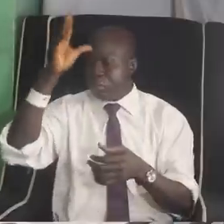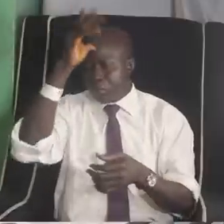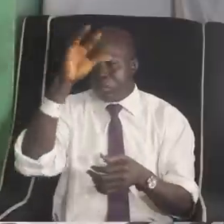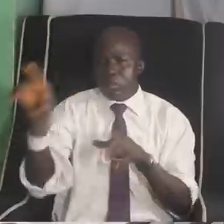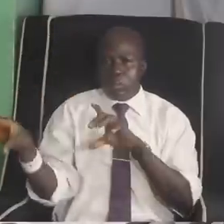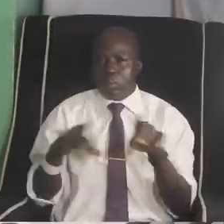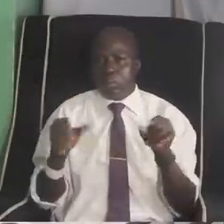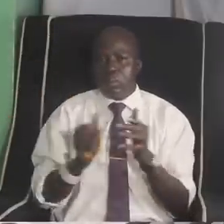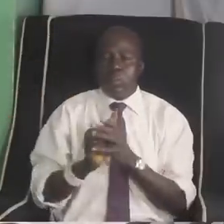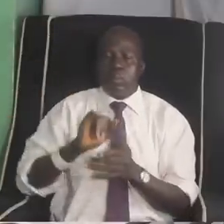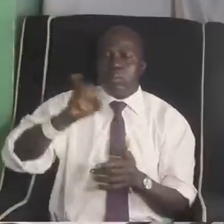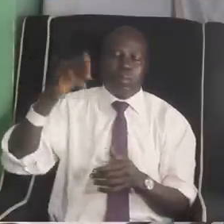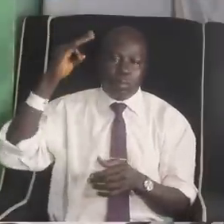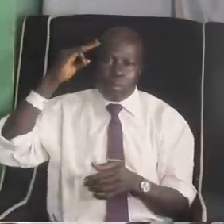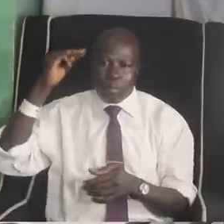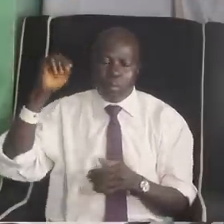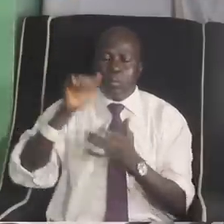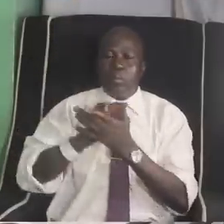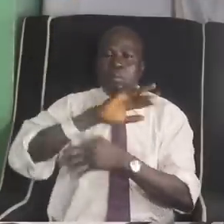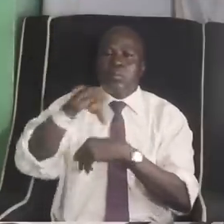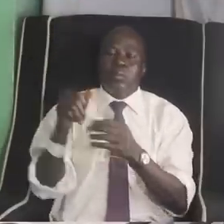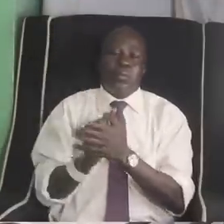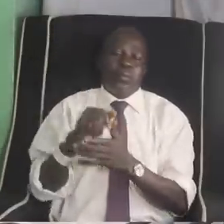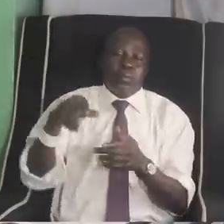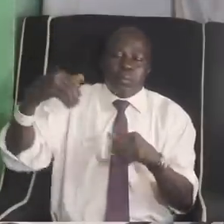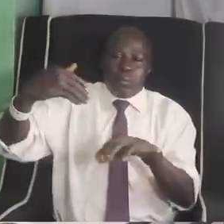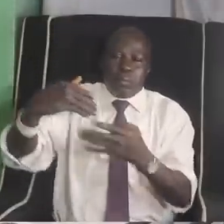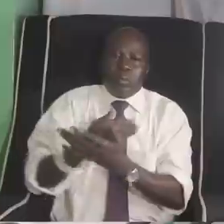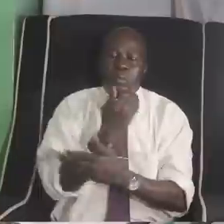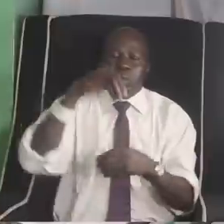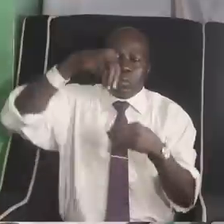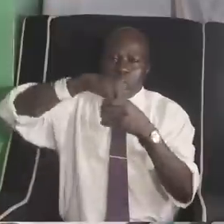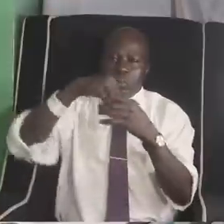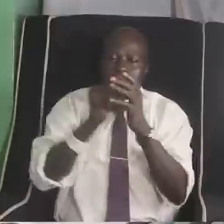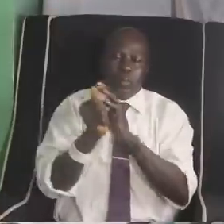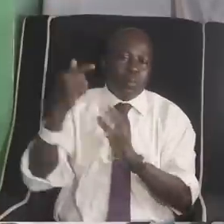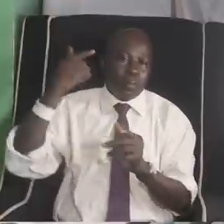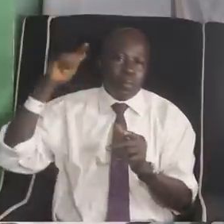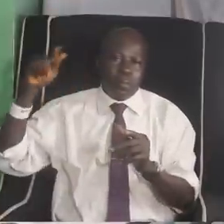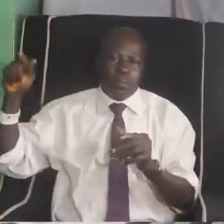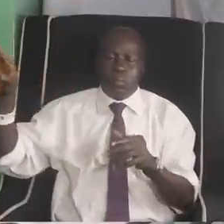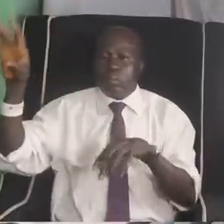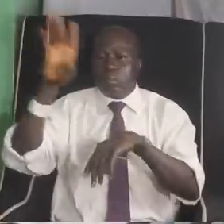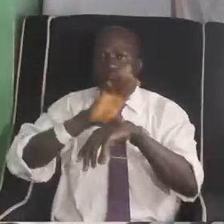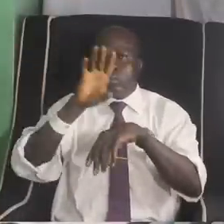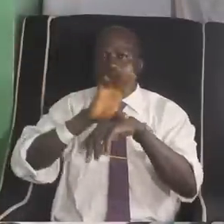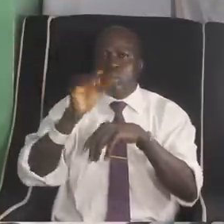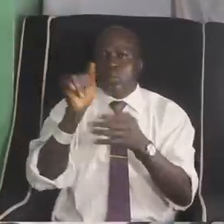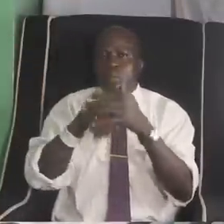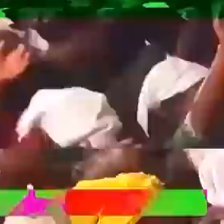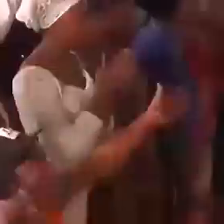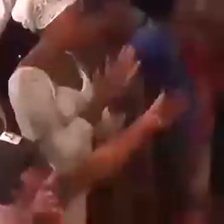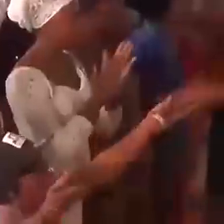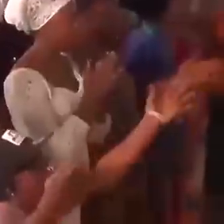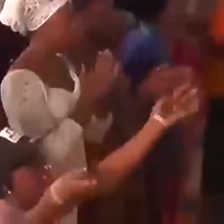BabaSebioba lati jo Cedar Kagode Church, Land of Reality. Tori jo a wa ni Baremo Idobi Airport area. Never be